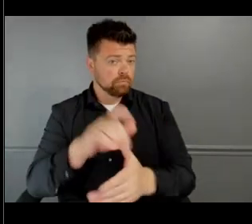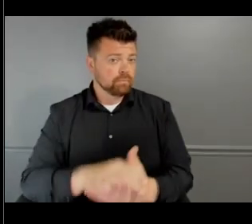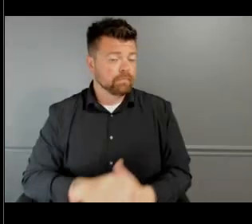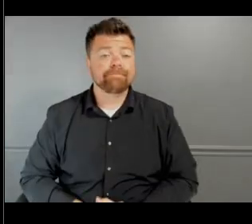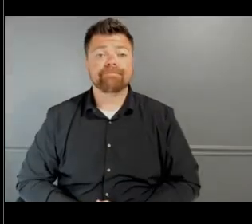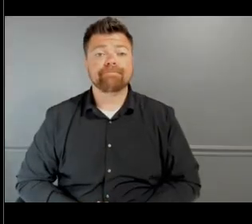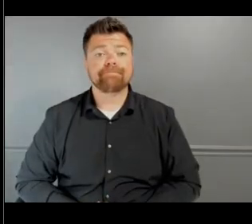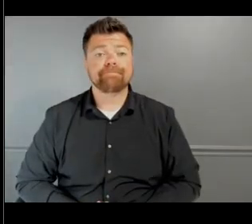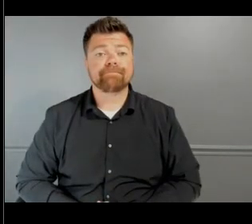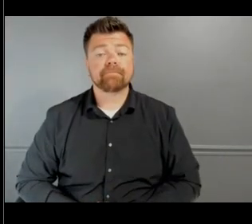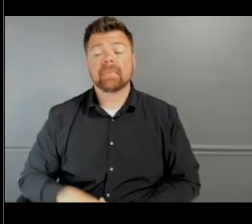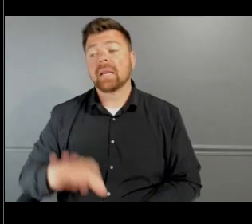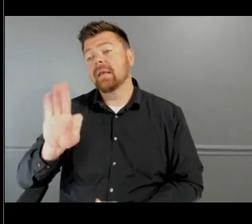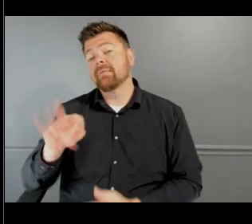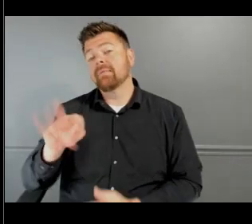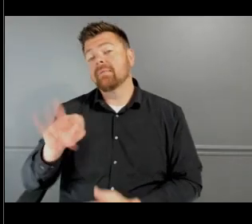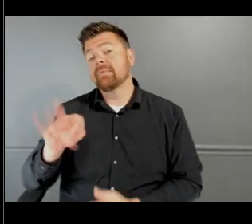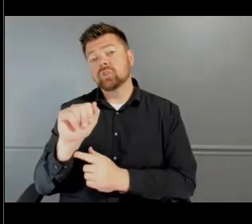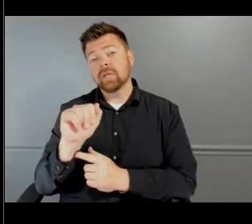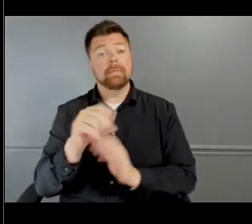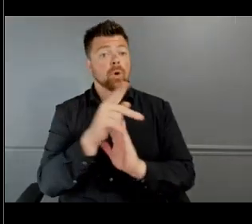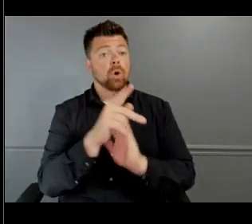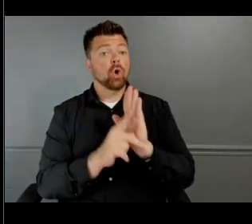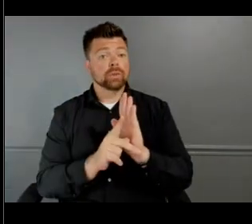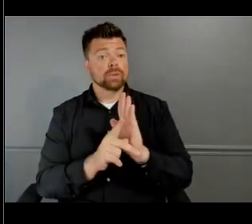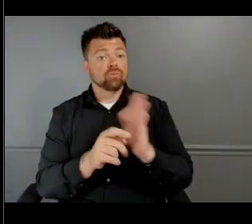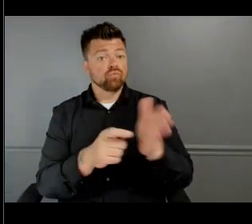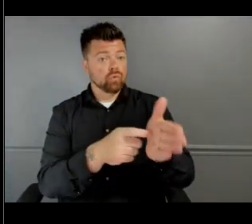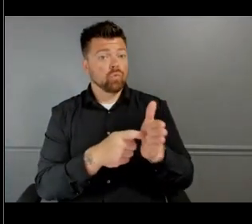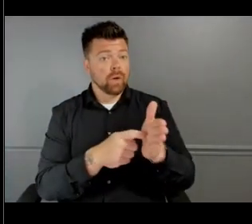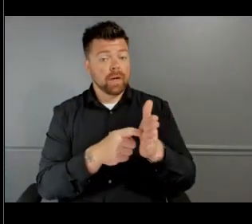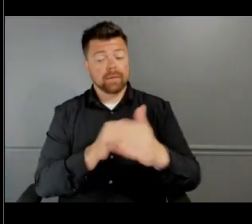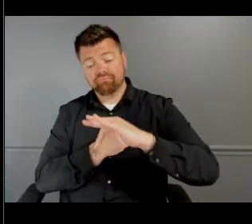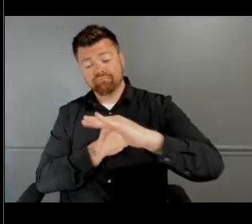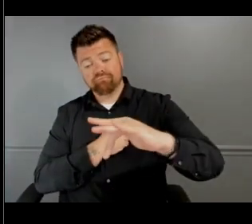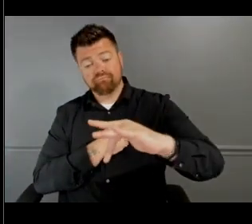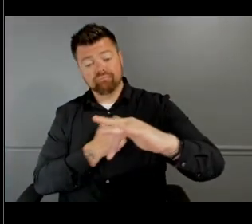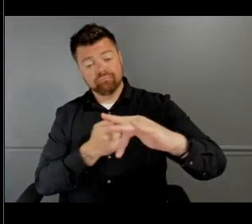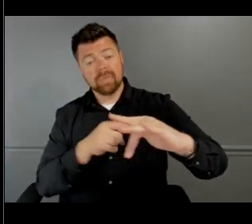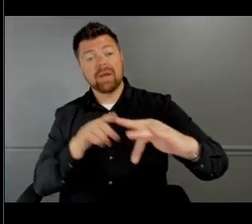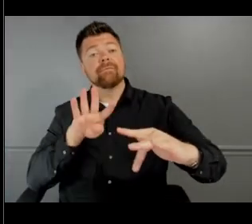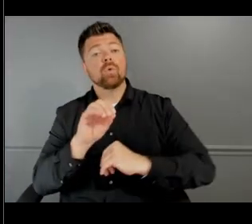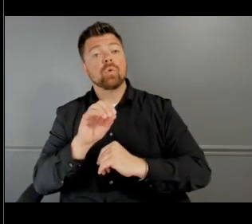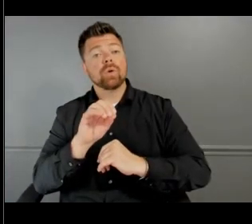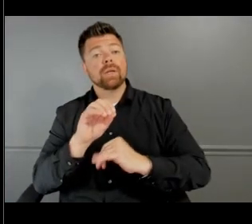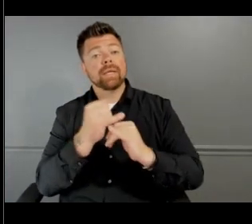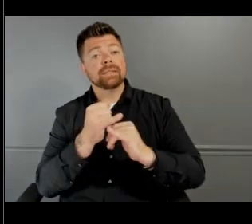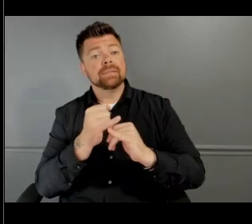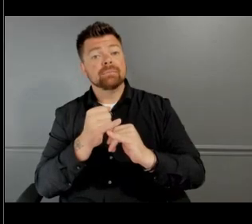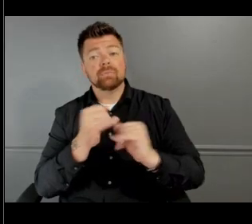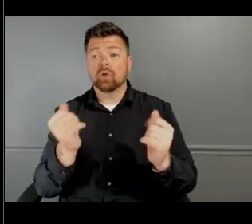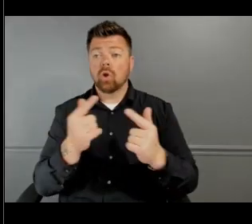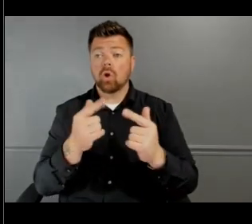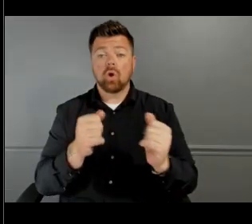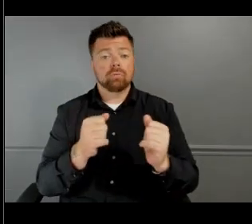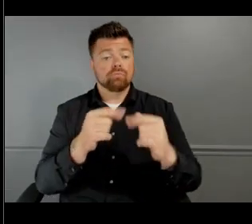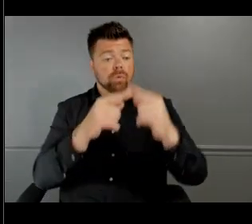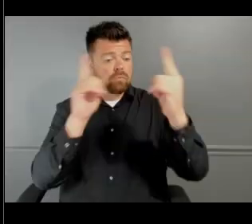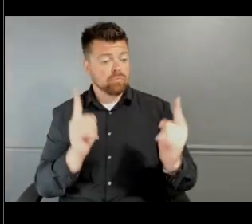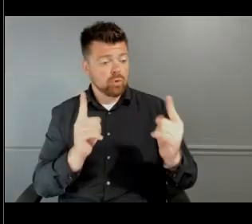The Fair Housing Act guidelines require a clearance of at least 40 inches between all opposing base